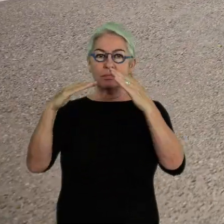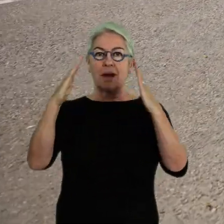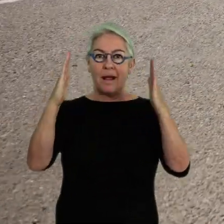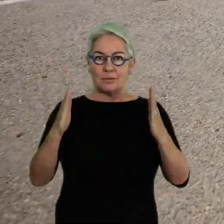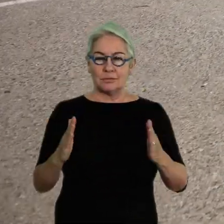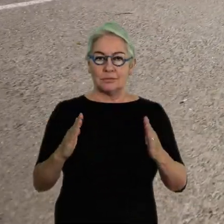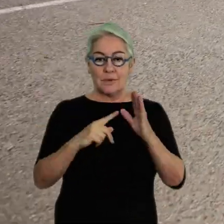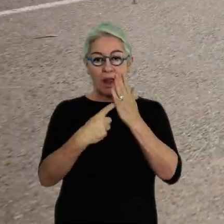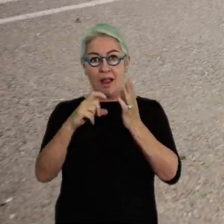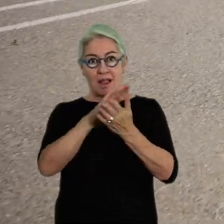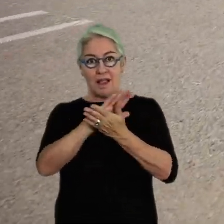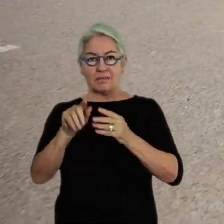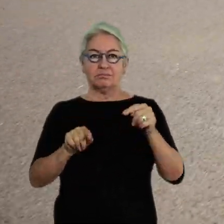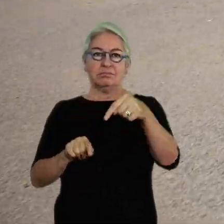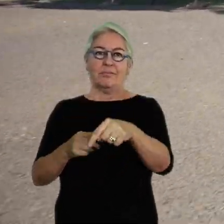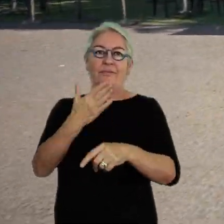arch.